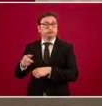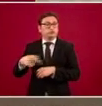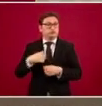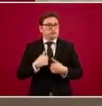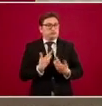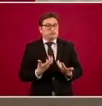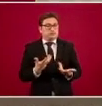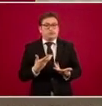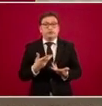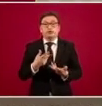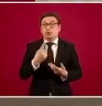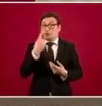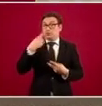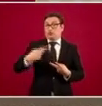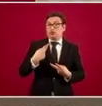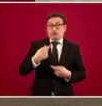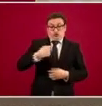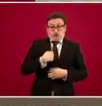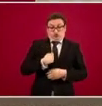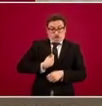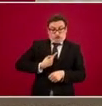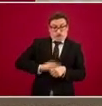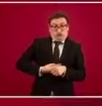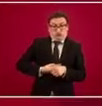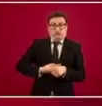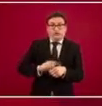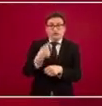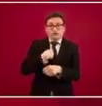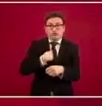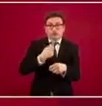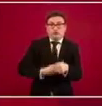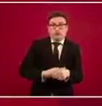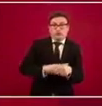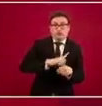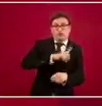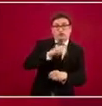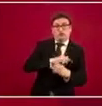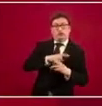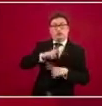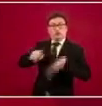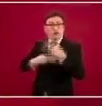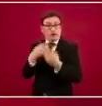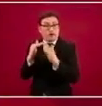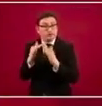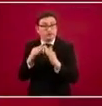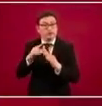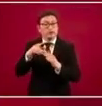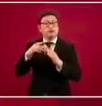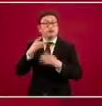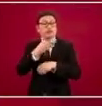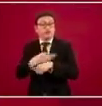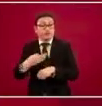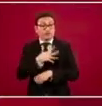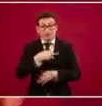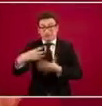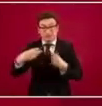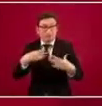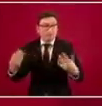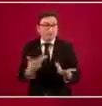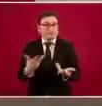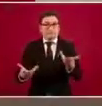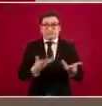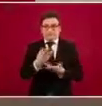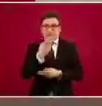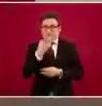there? An additional question could be, if I get COVID-19 and go back to my home and spread COVID